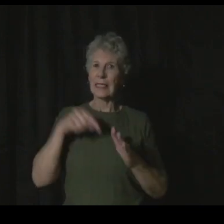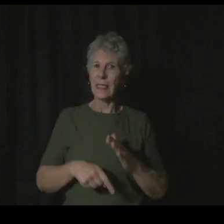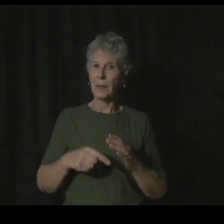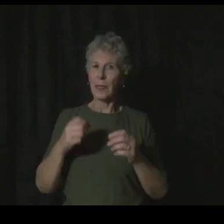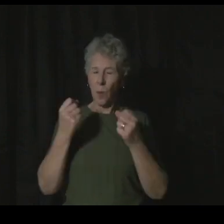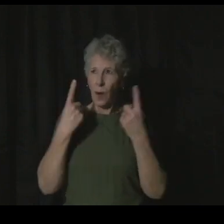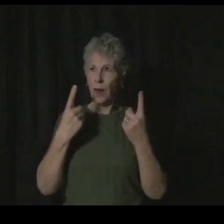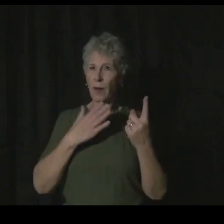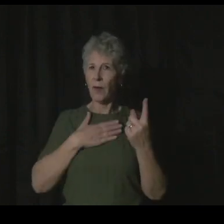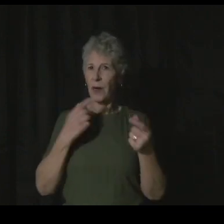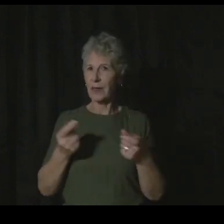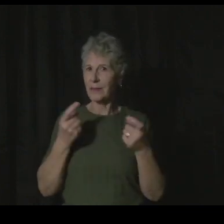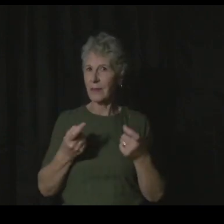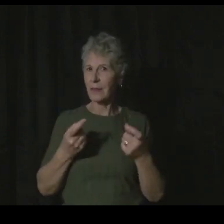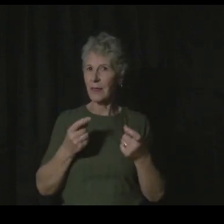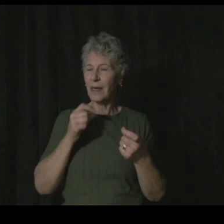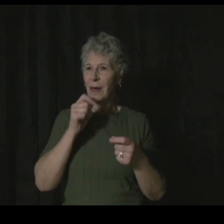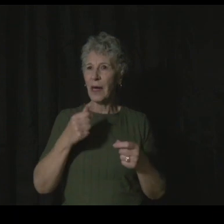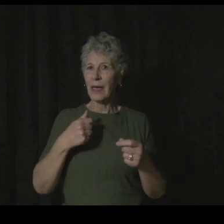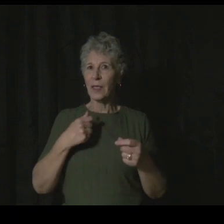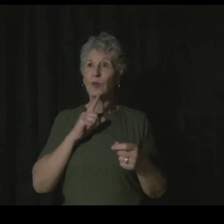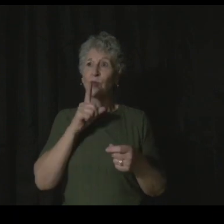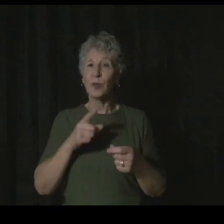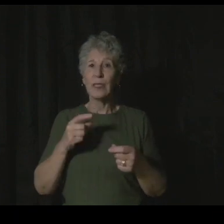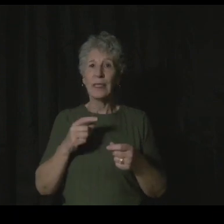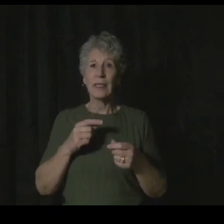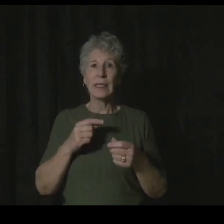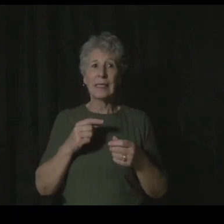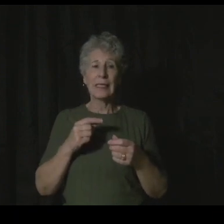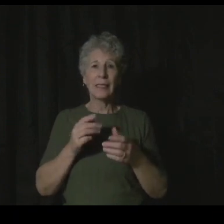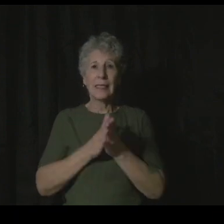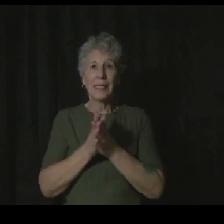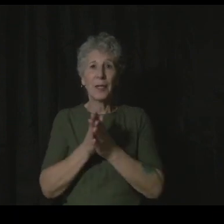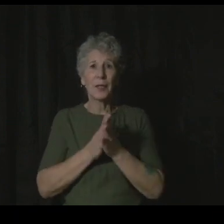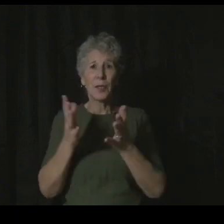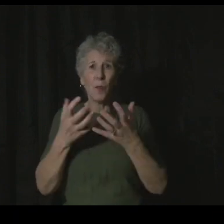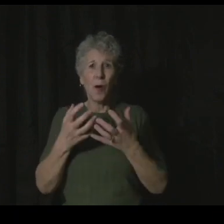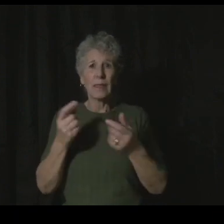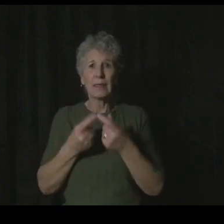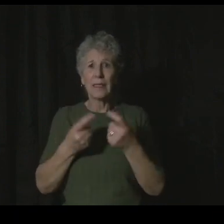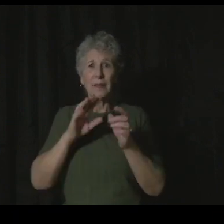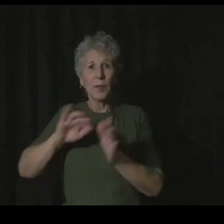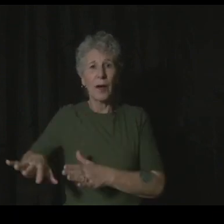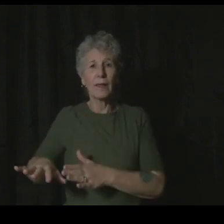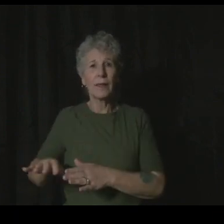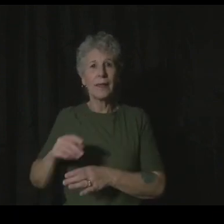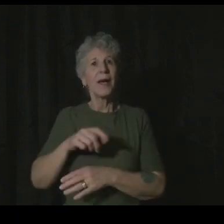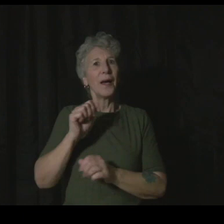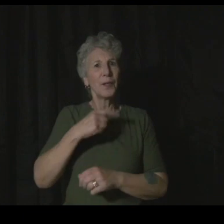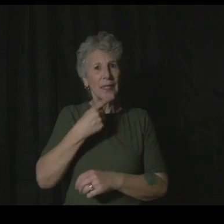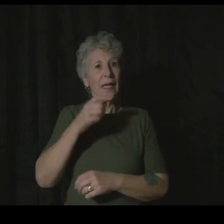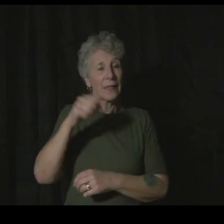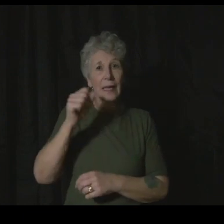sin? Am I truly eager to have it dealt with? If you can say yes, then that's a sign that the Holy Spirit